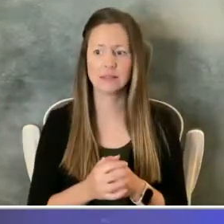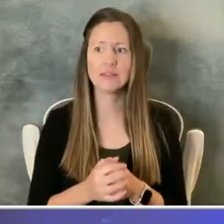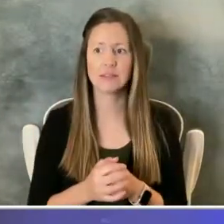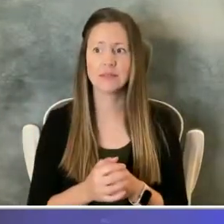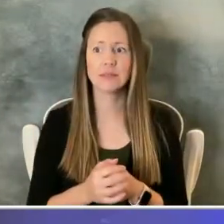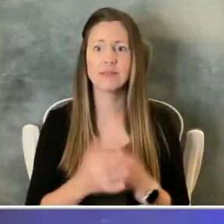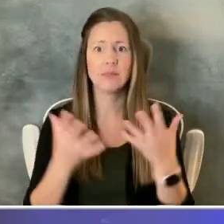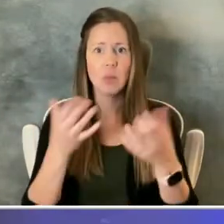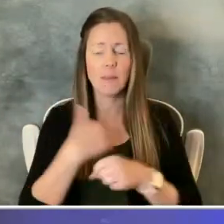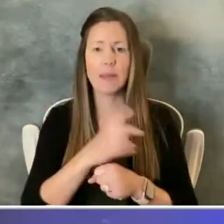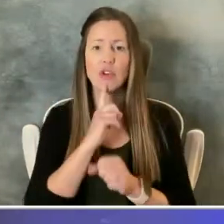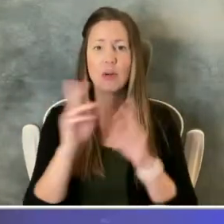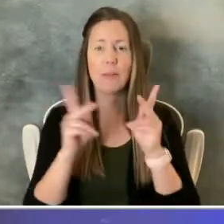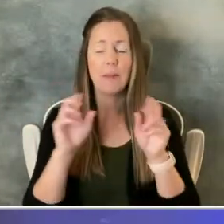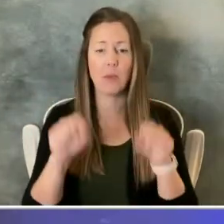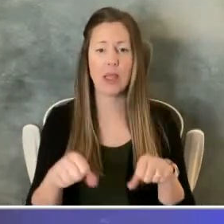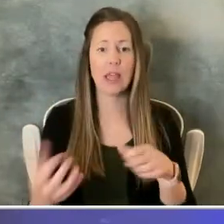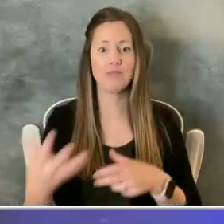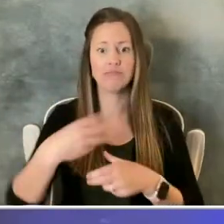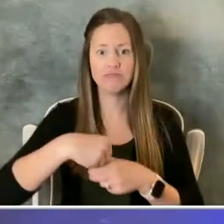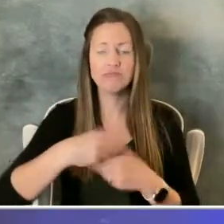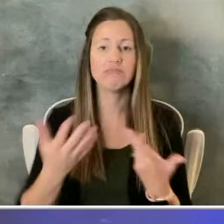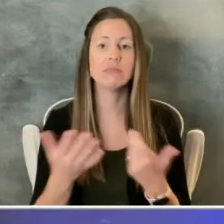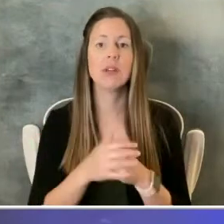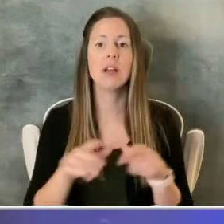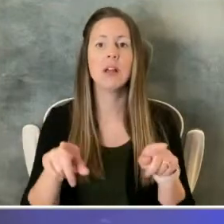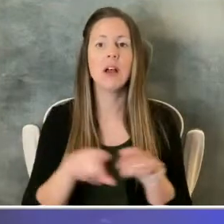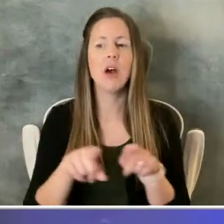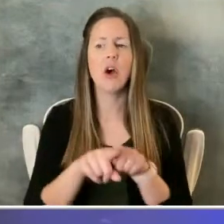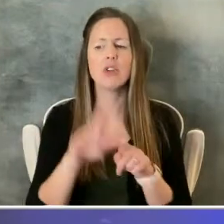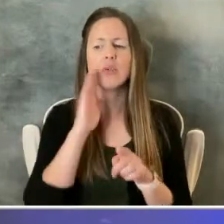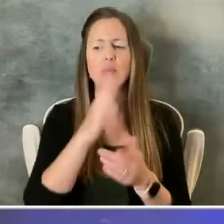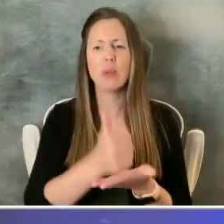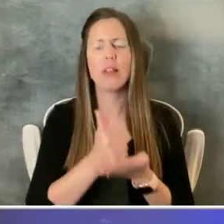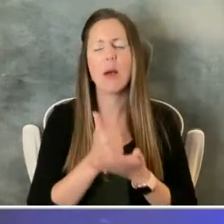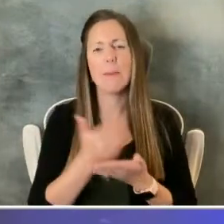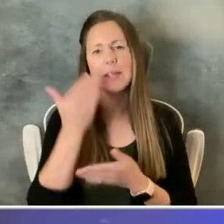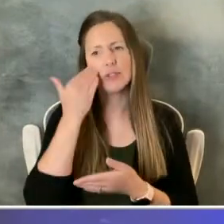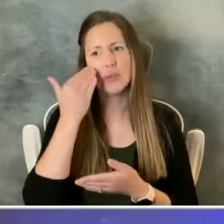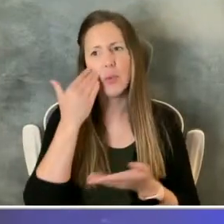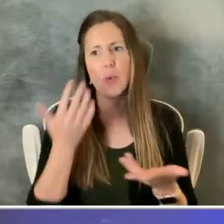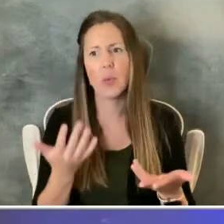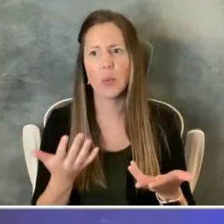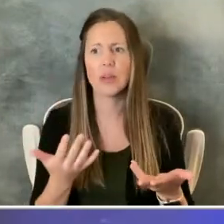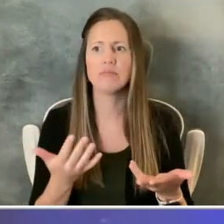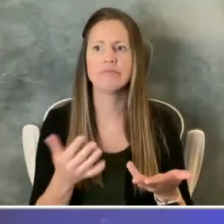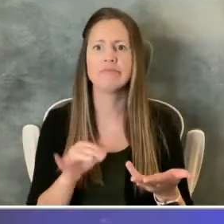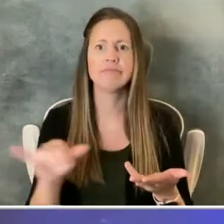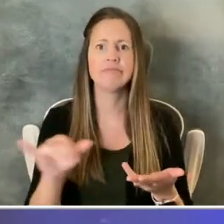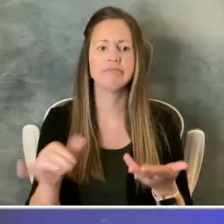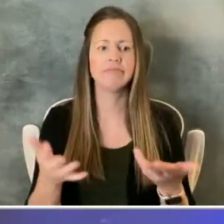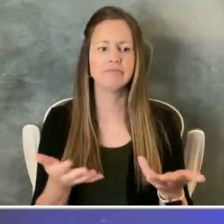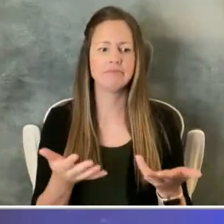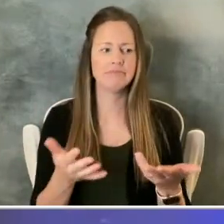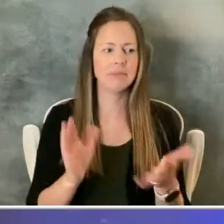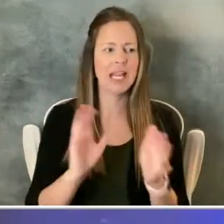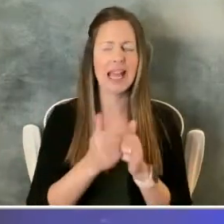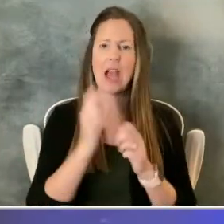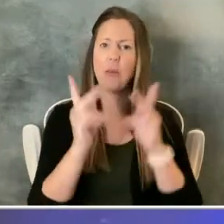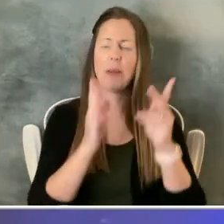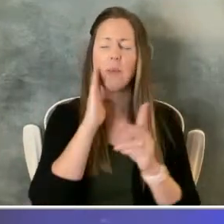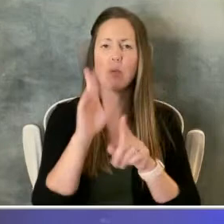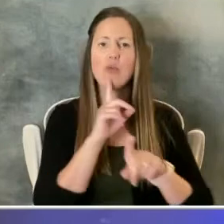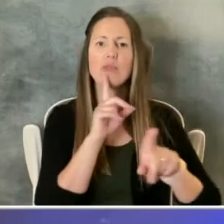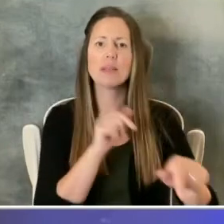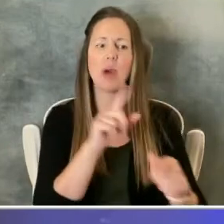It also will give us some indications as to how individuals will respond to certain medications, and then